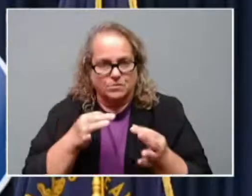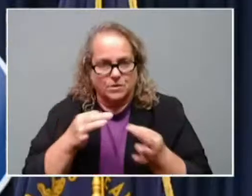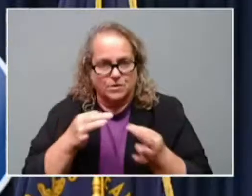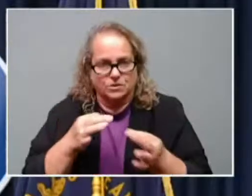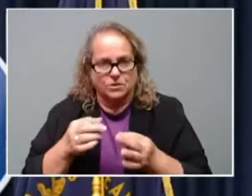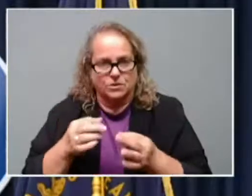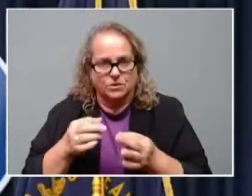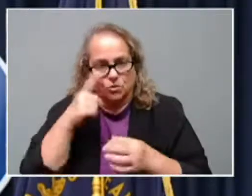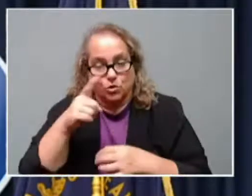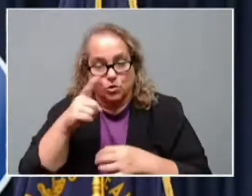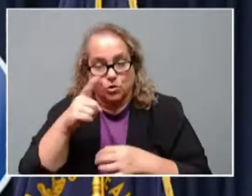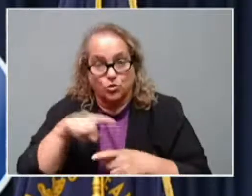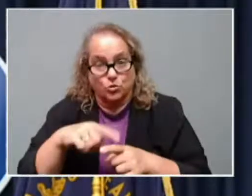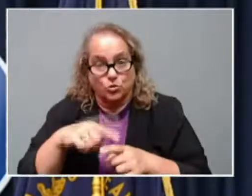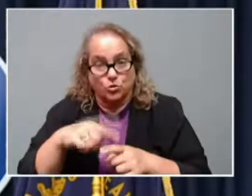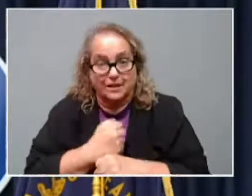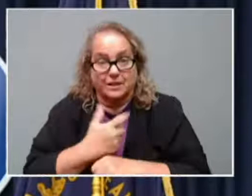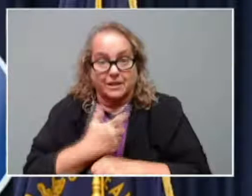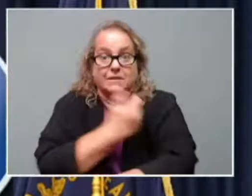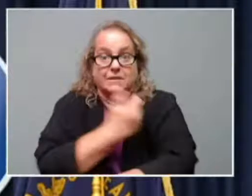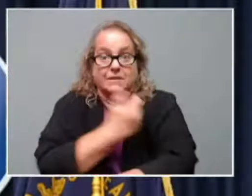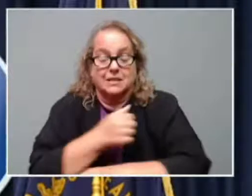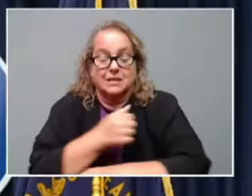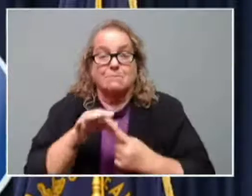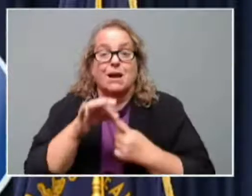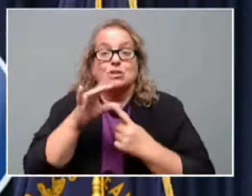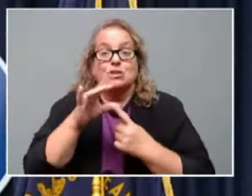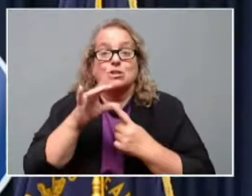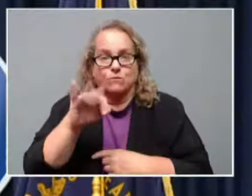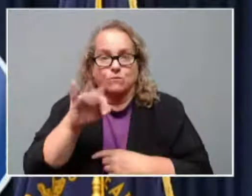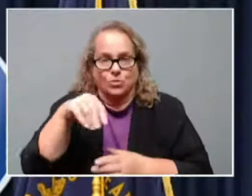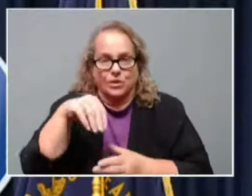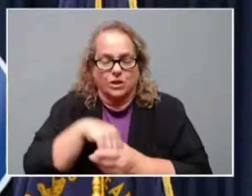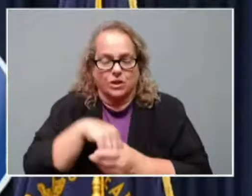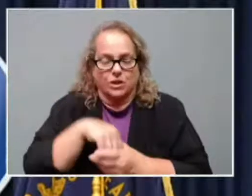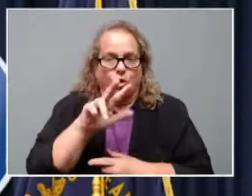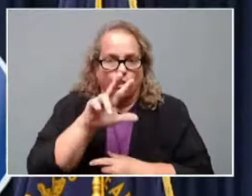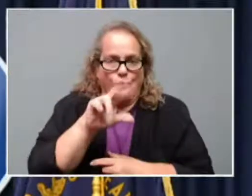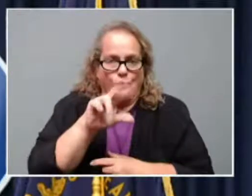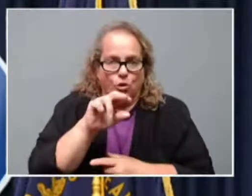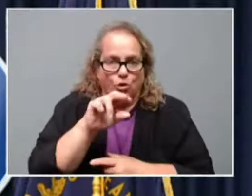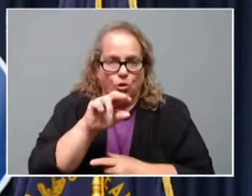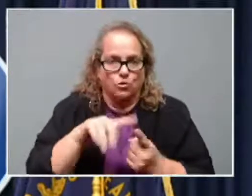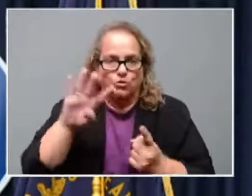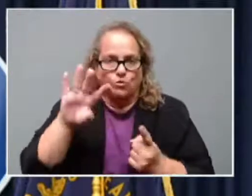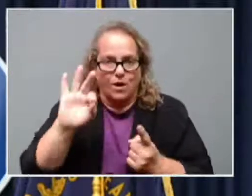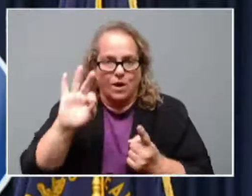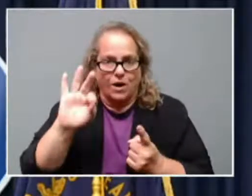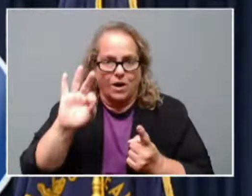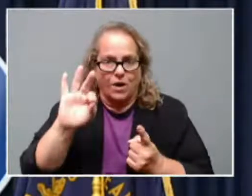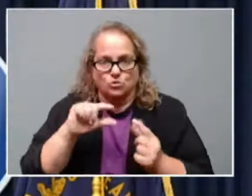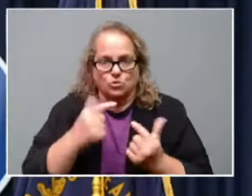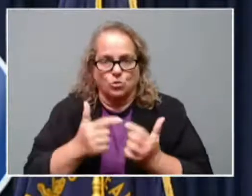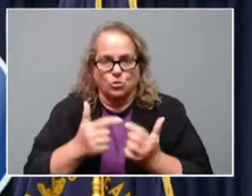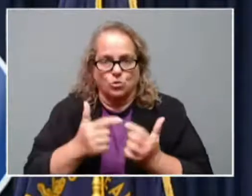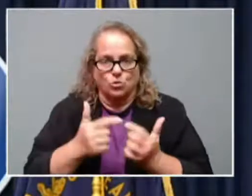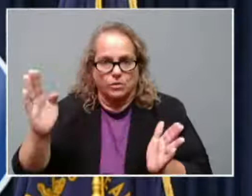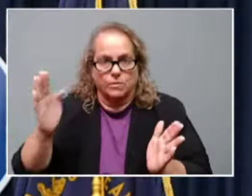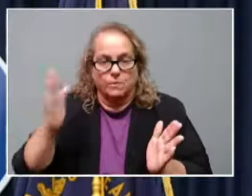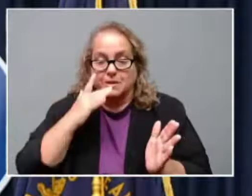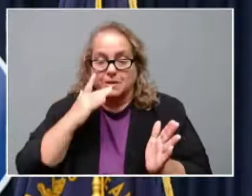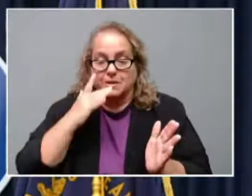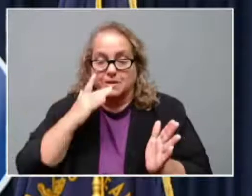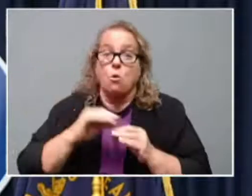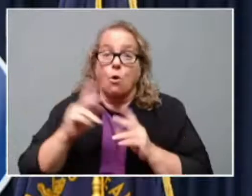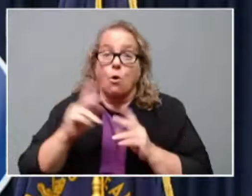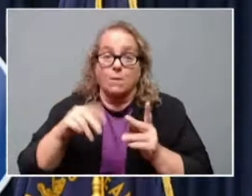getting vaccinated, especially if you're in that 30 to 49 age group. And that's because a whole lot more people in that age group